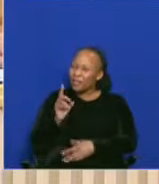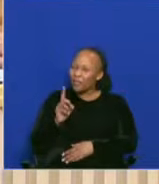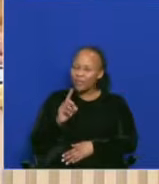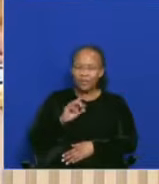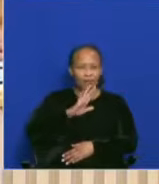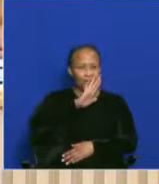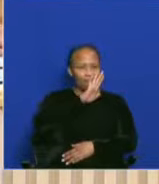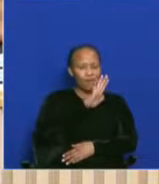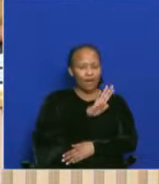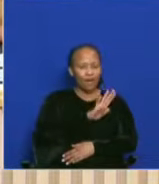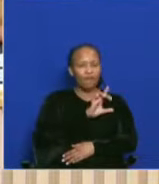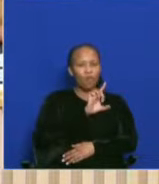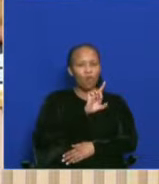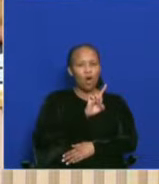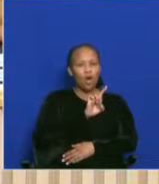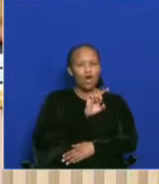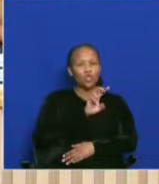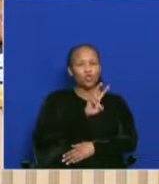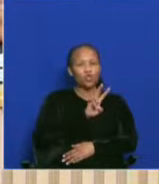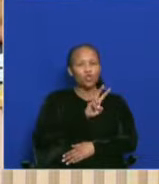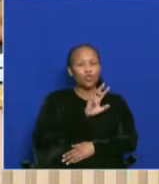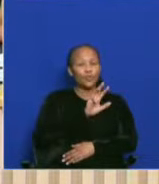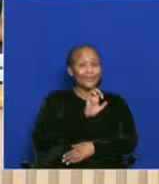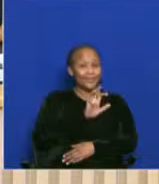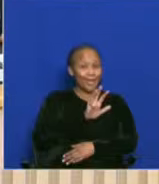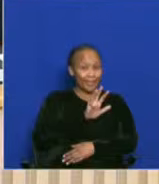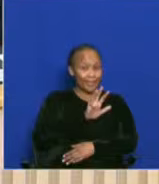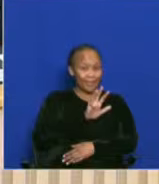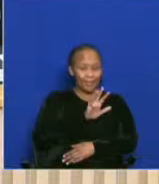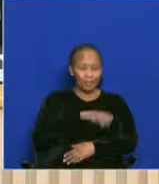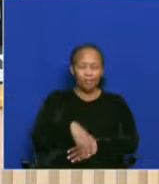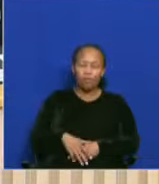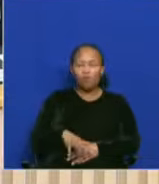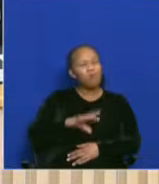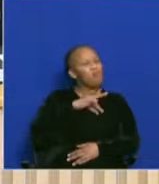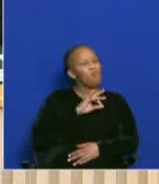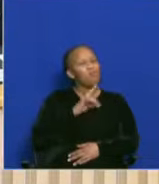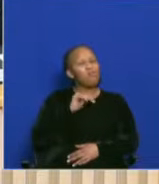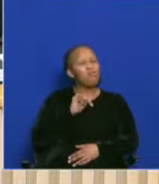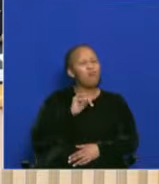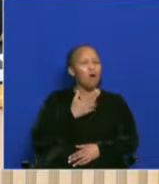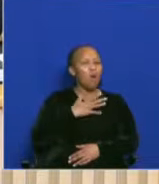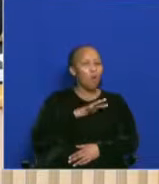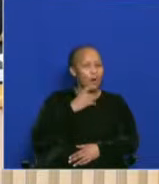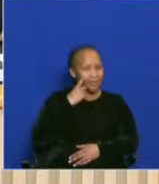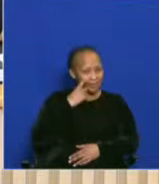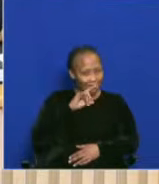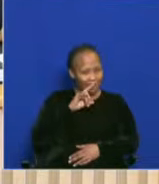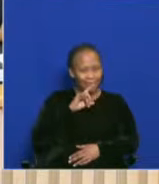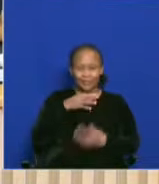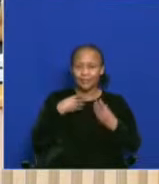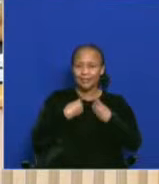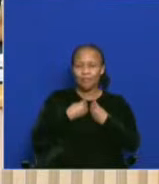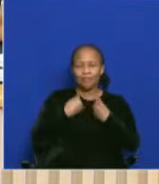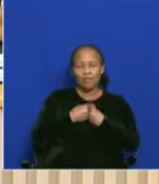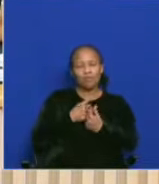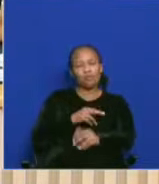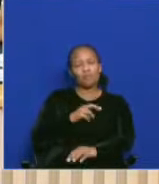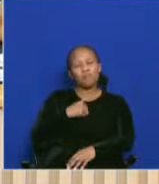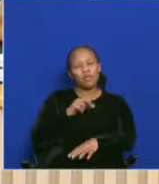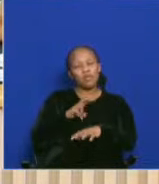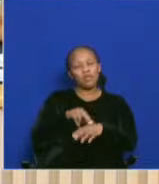5129. 512. Chair, there is just one thing I need to check, which will require just 2 minutes from my side, but because I'm jumping topics, I haven't had